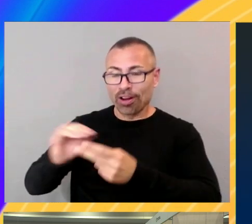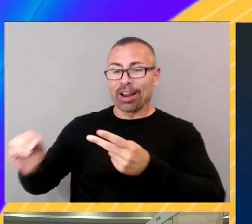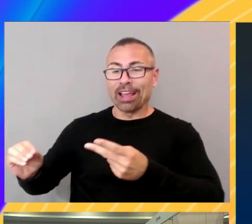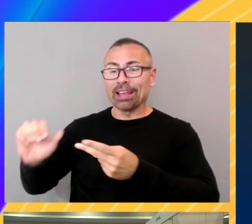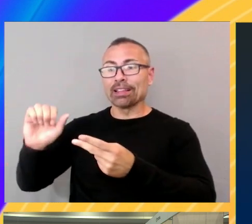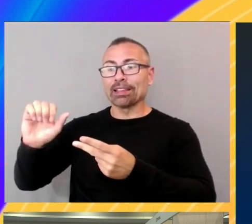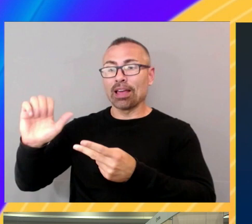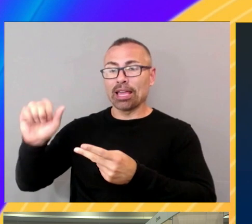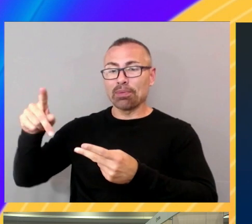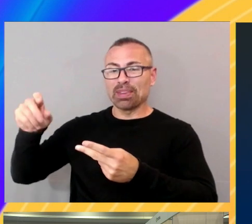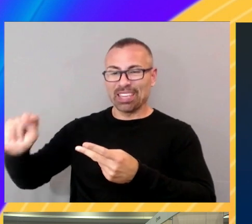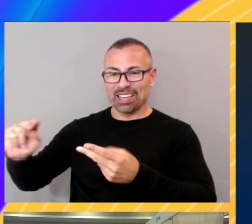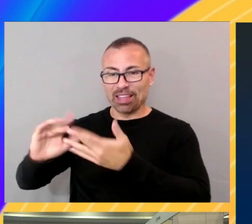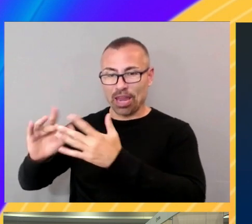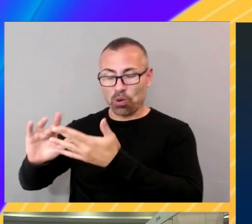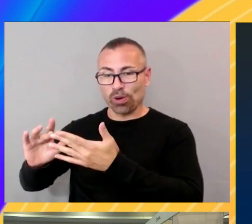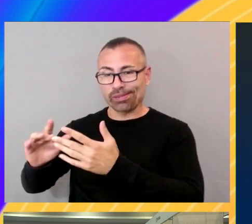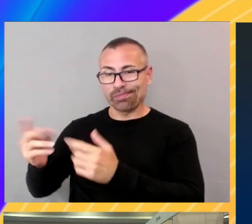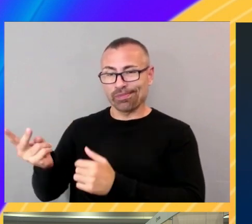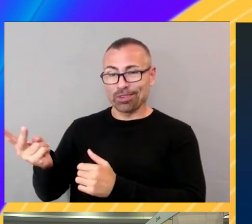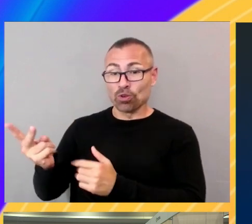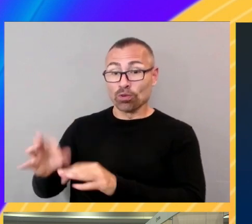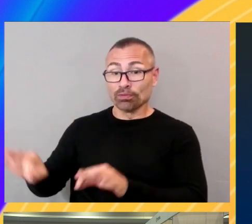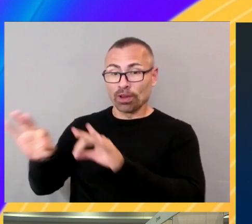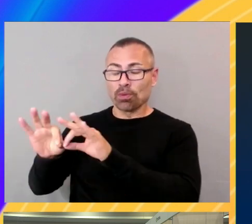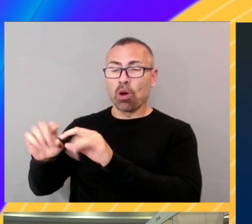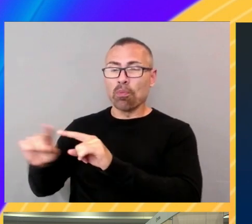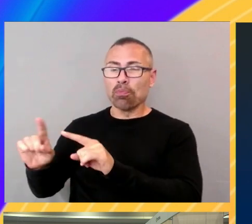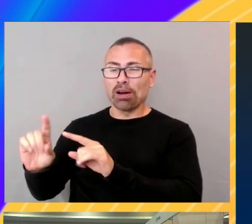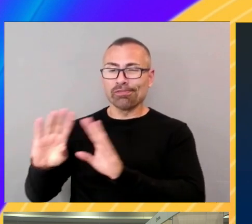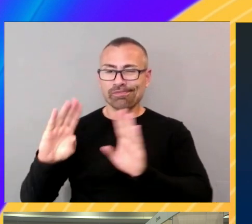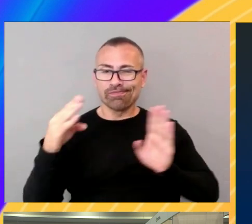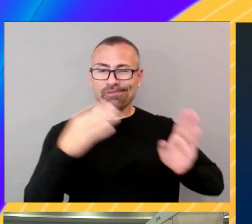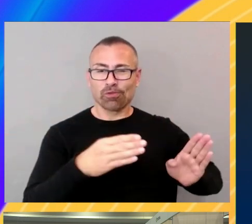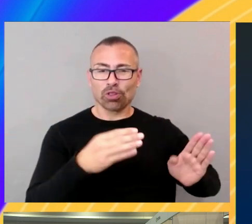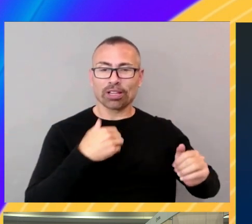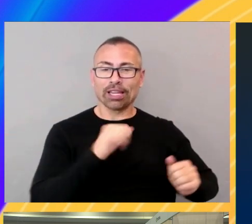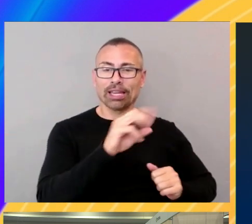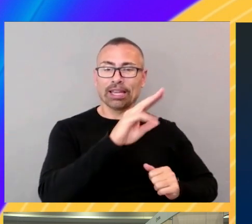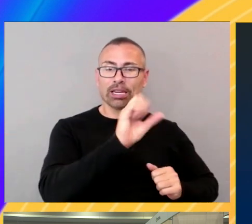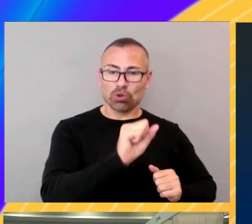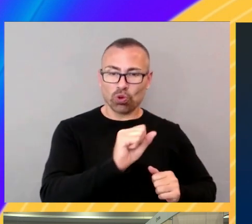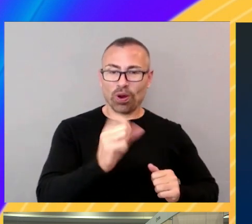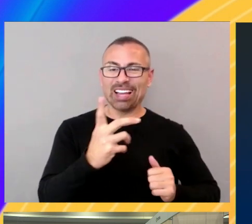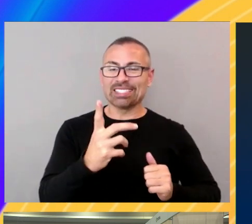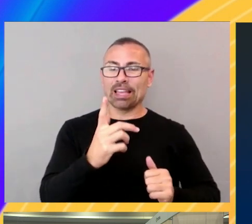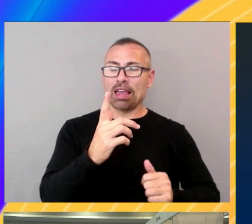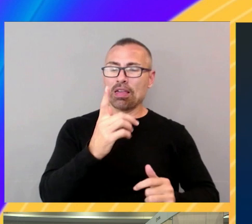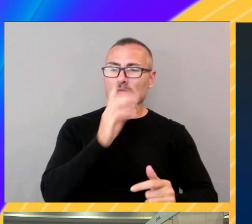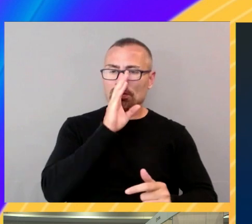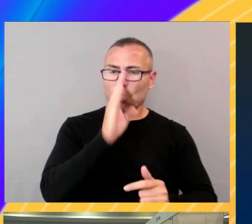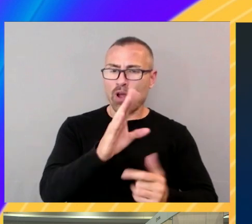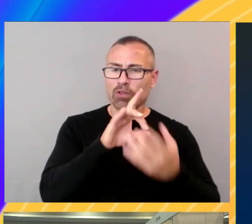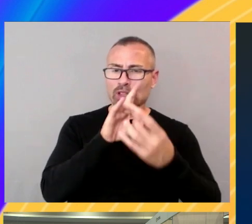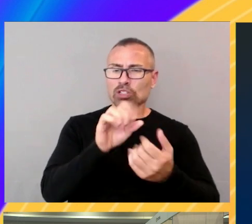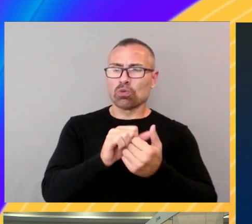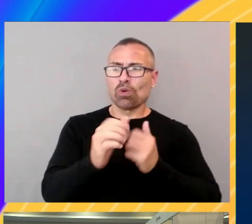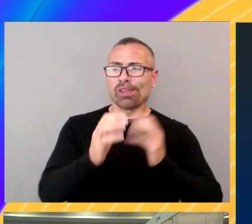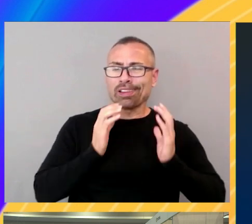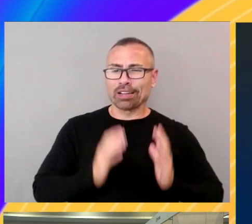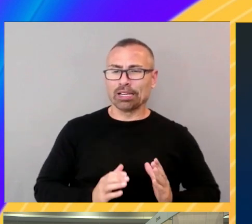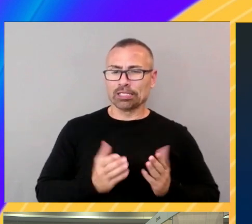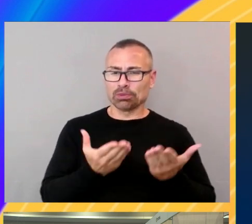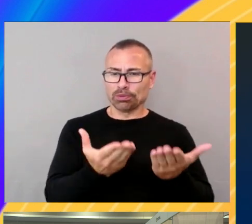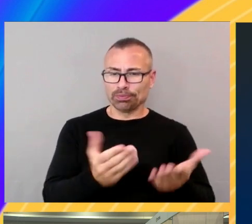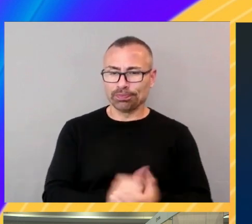about is the relationship between AWS and that direct relationship to the customer themselves. Jeff, would you take a moment to introduce yourself? Yeah,